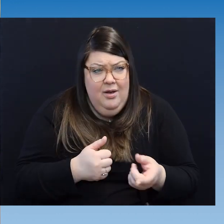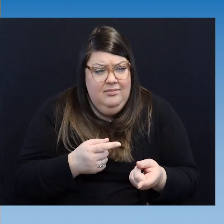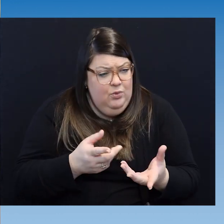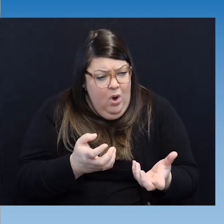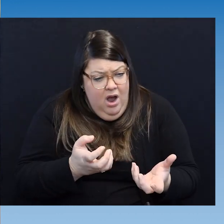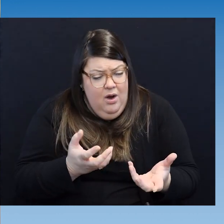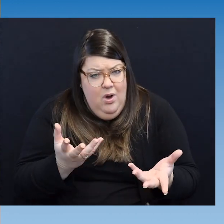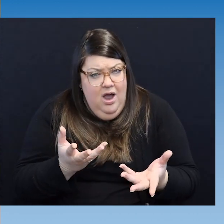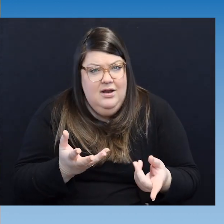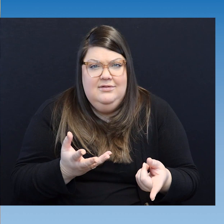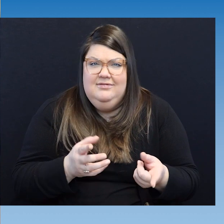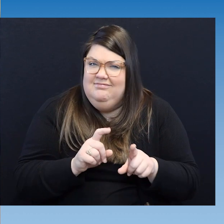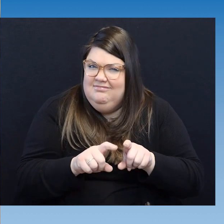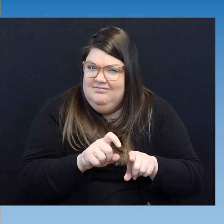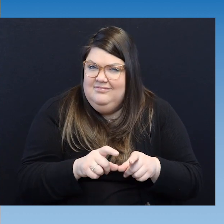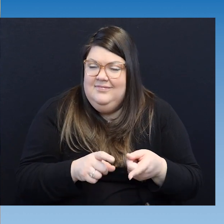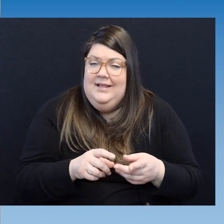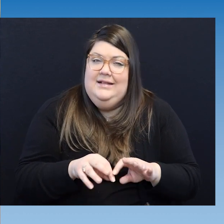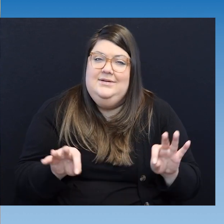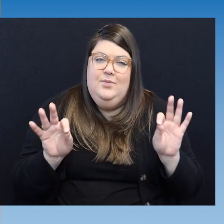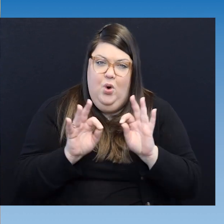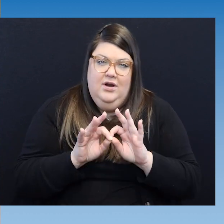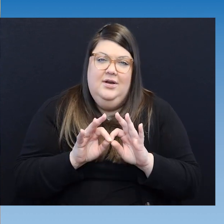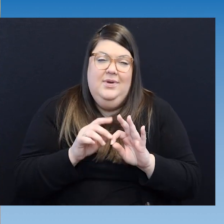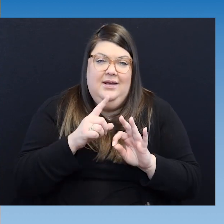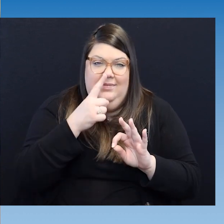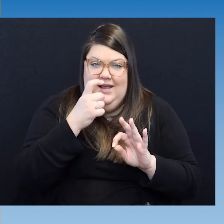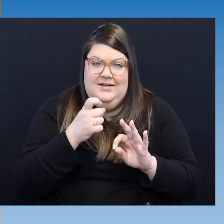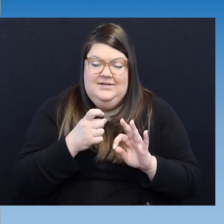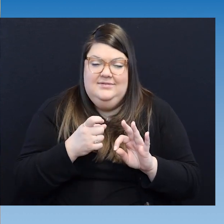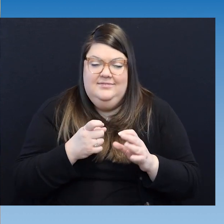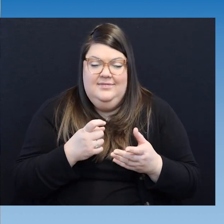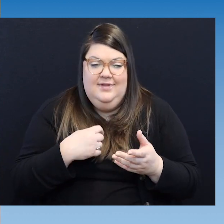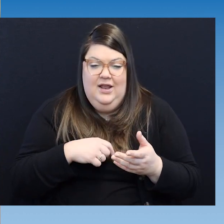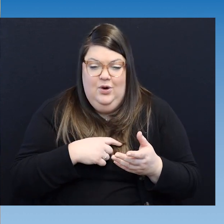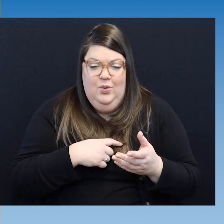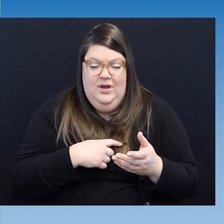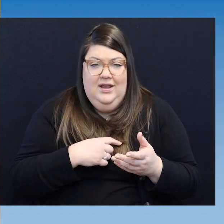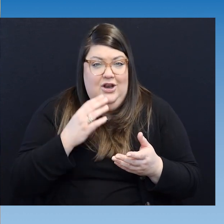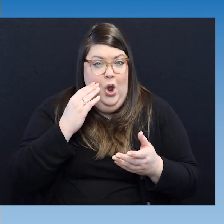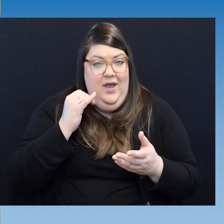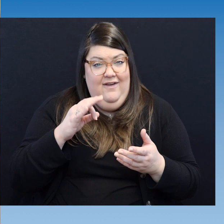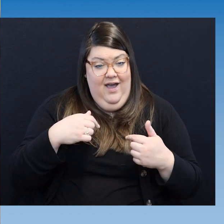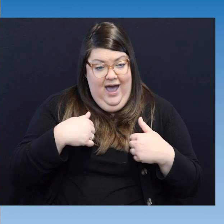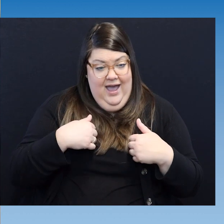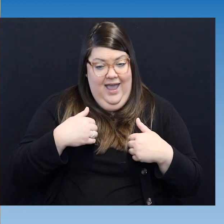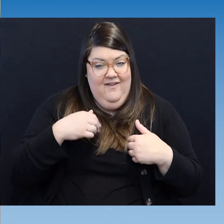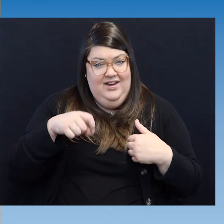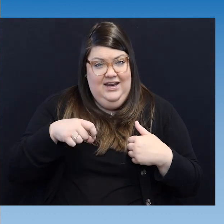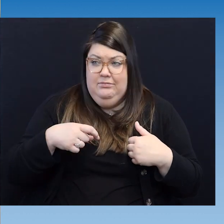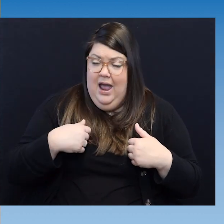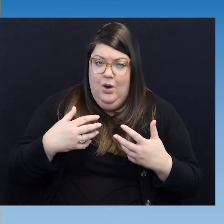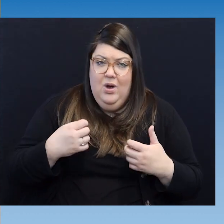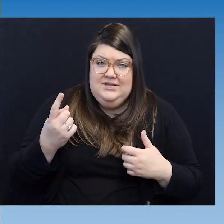you want? And I think that's so important, because it lets us know that if I have a need, I want somebody to